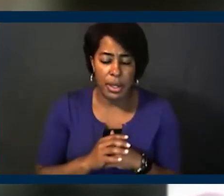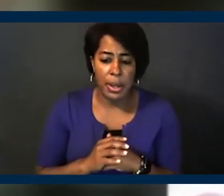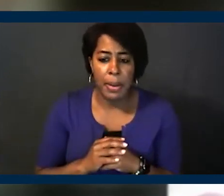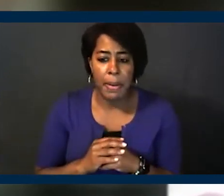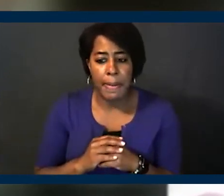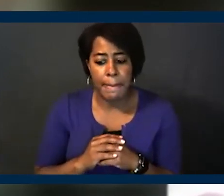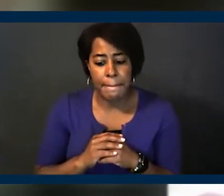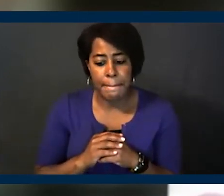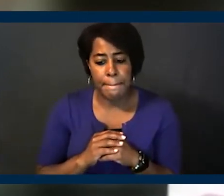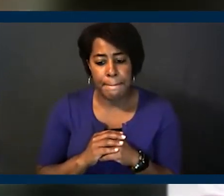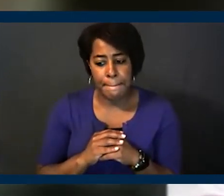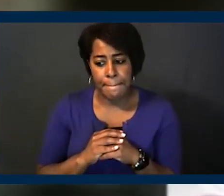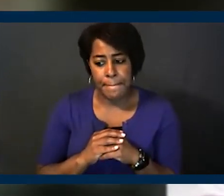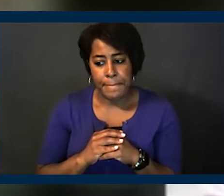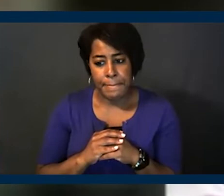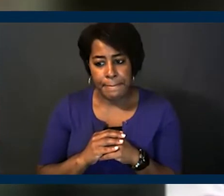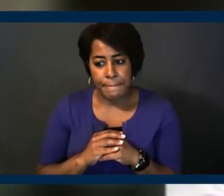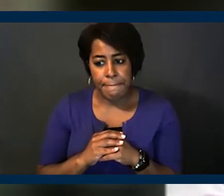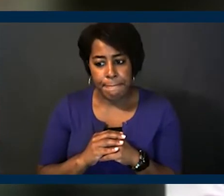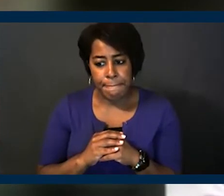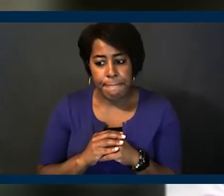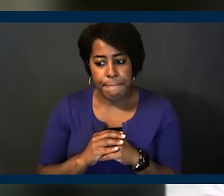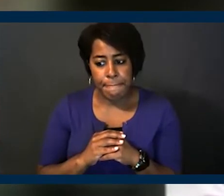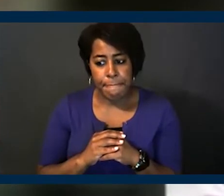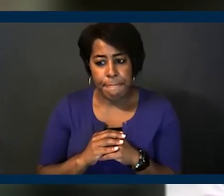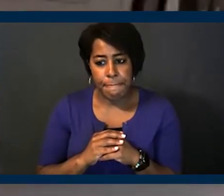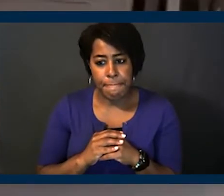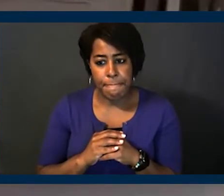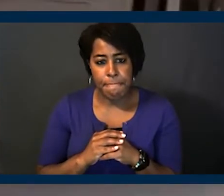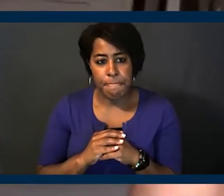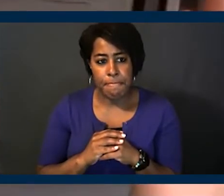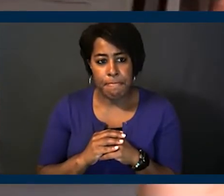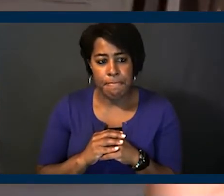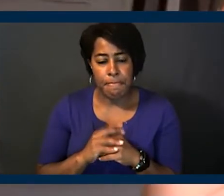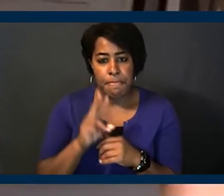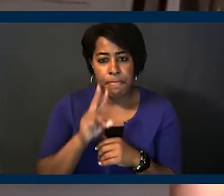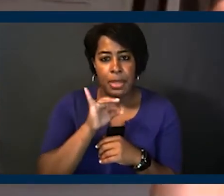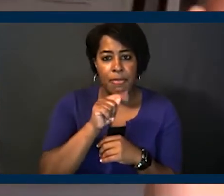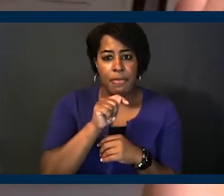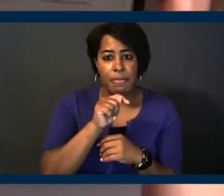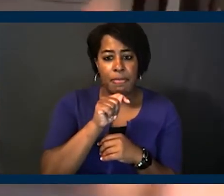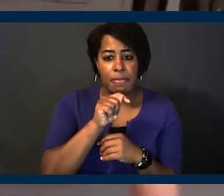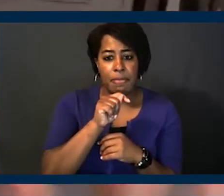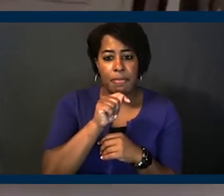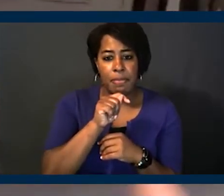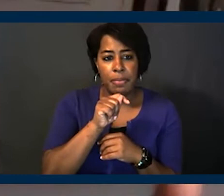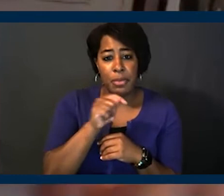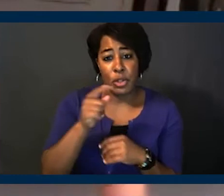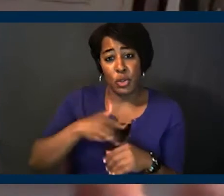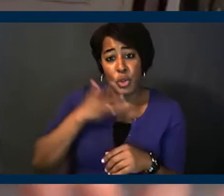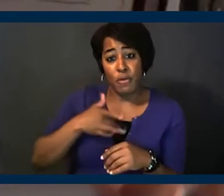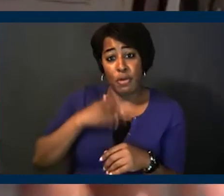do you feel that we are, you asked if we feel. Do you feel that we as a party